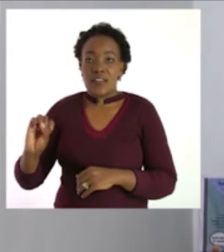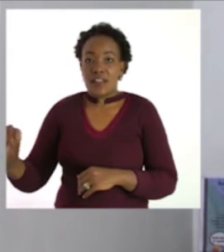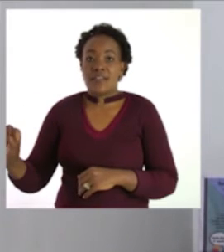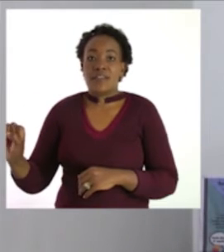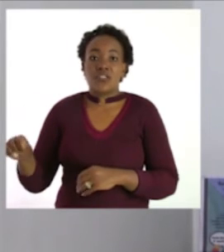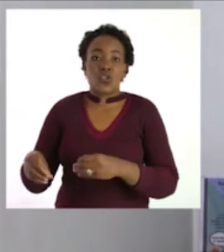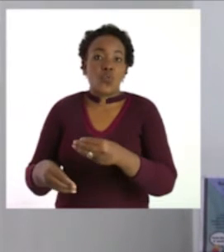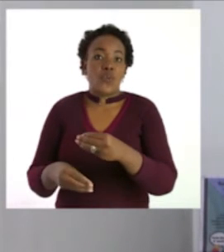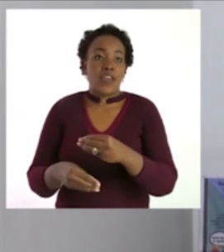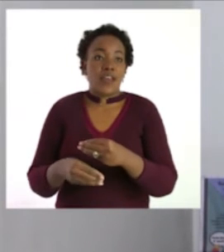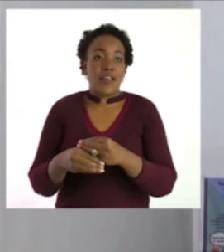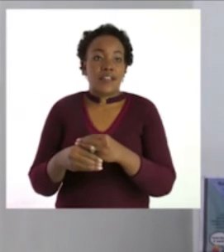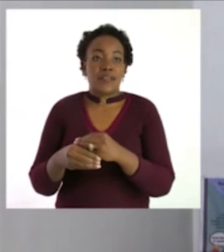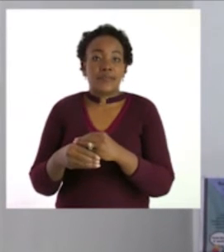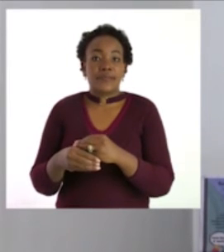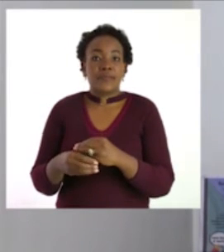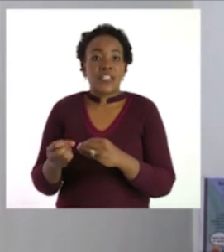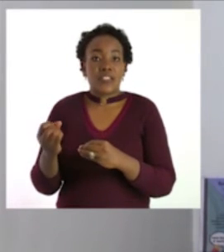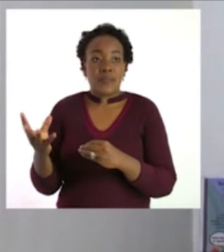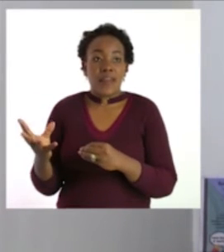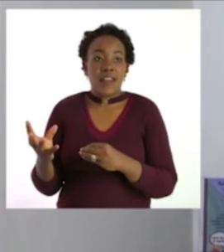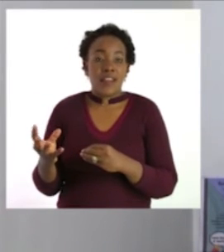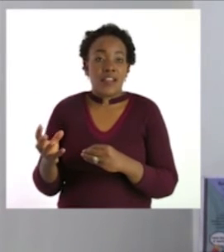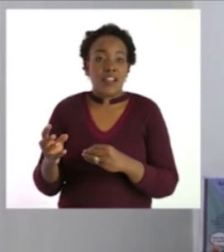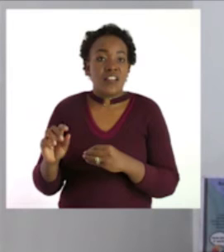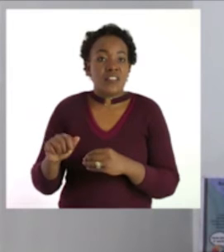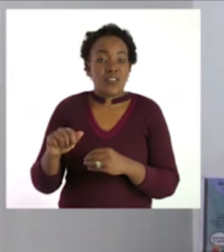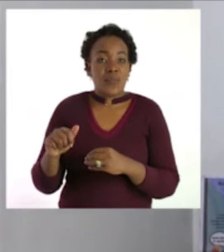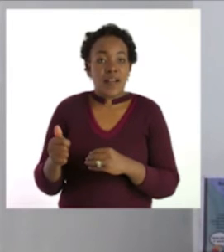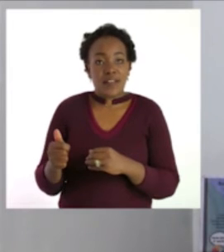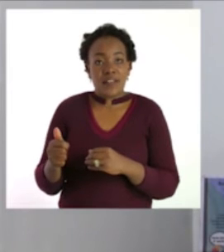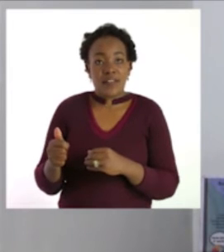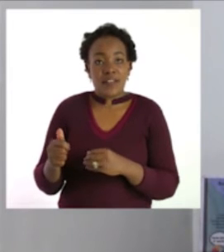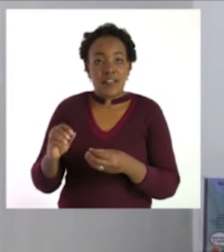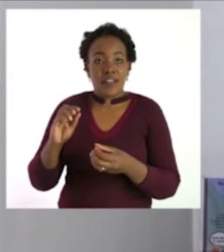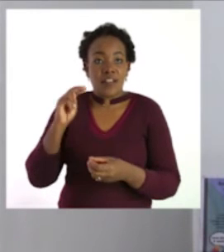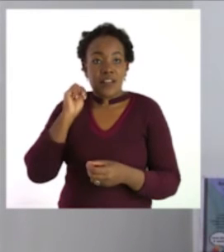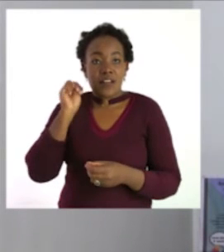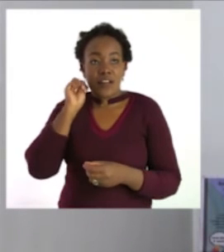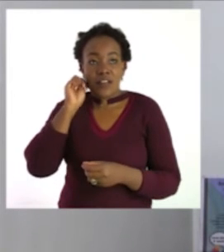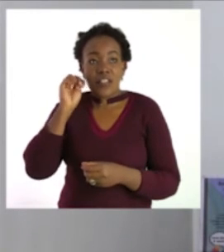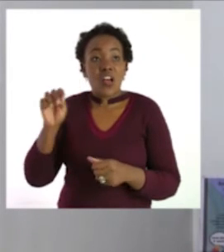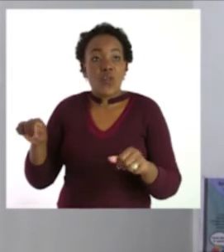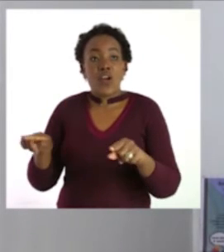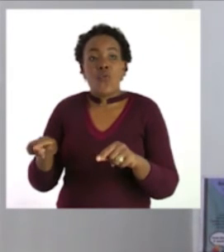Okay? Then we go to some nouns where you must add